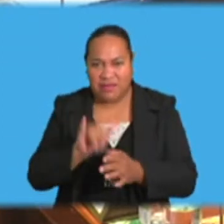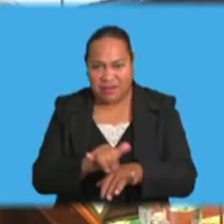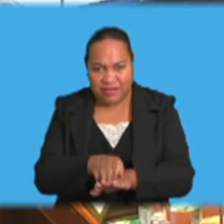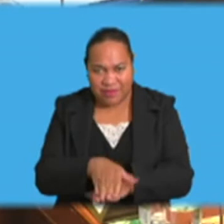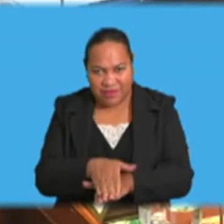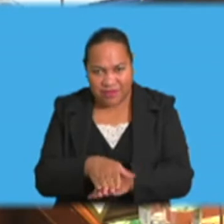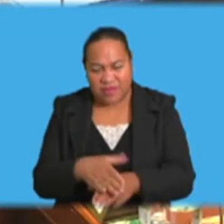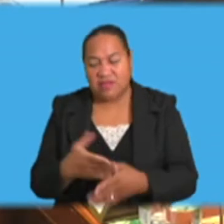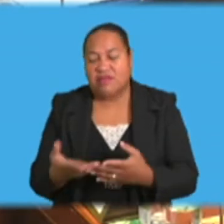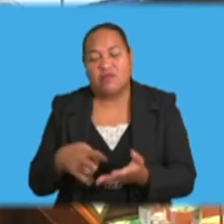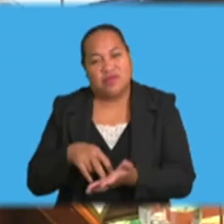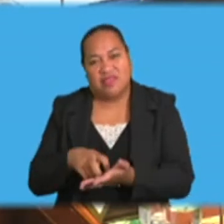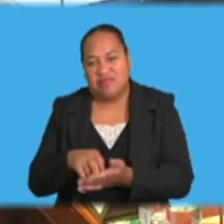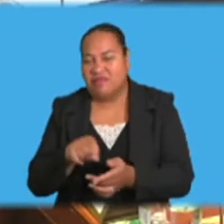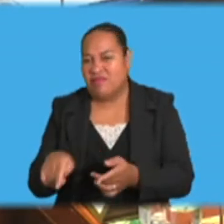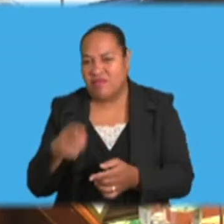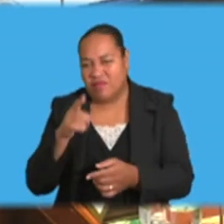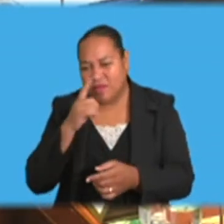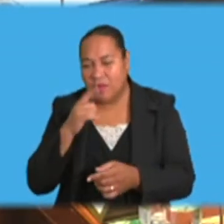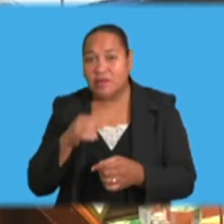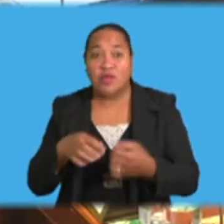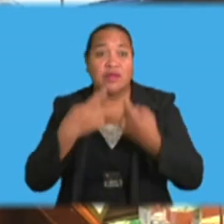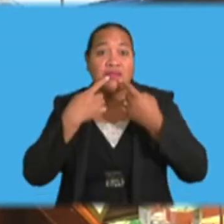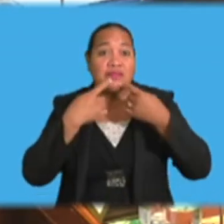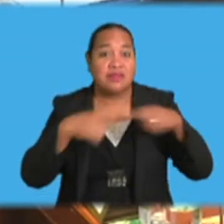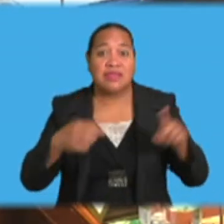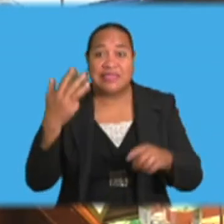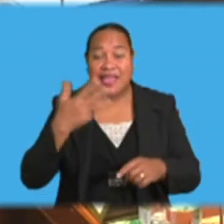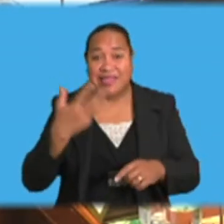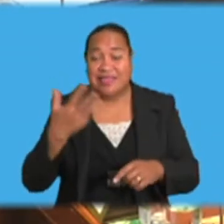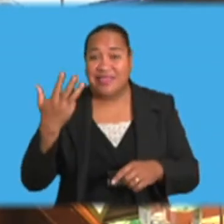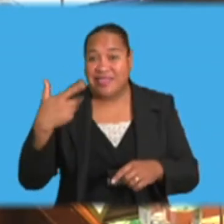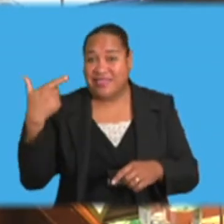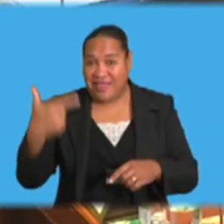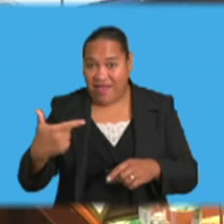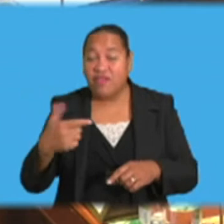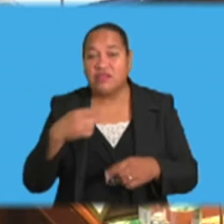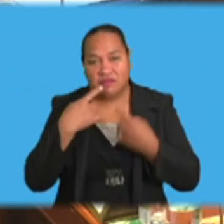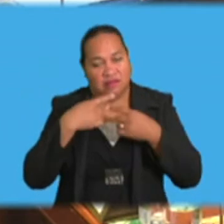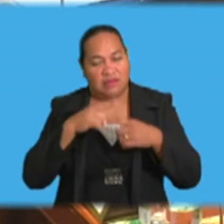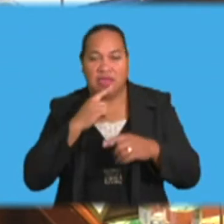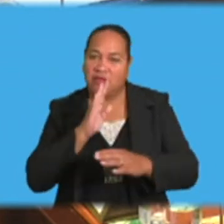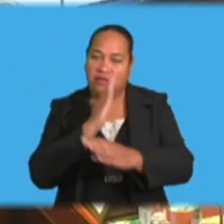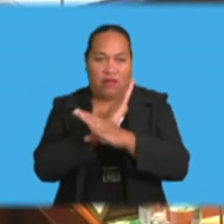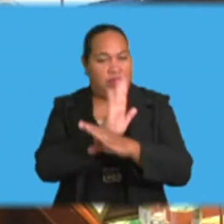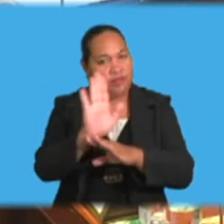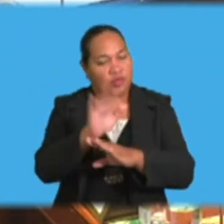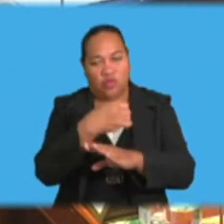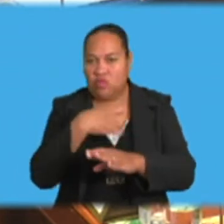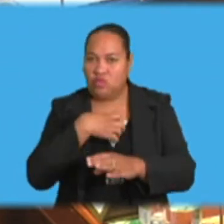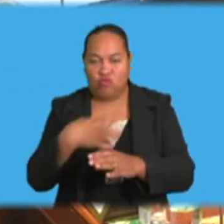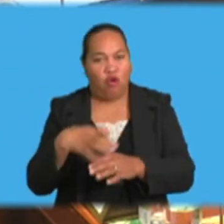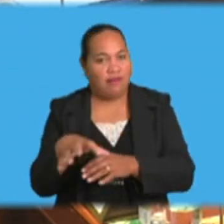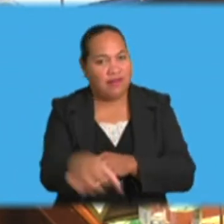protecting turtles was announced in 1997. Fiji imposed a total ban on the harvest of turtle, which